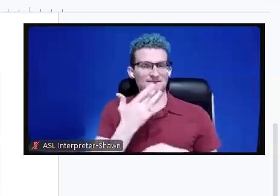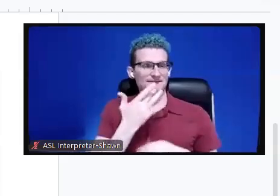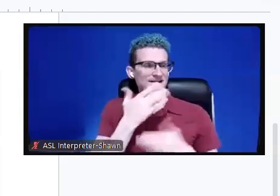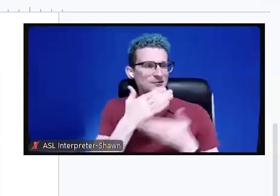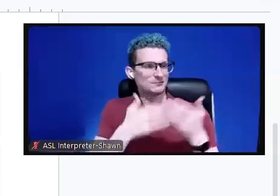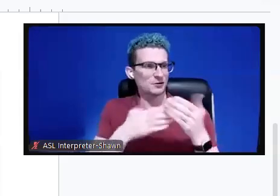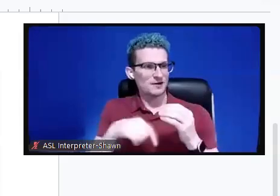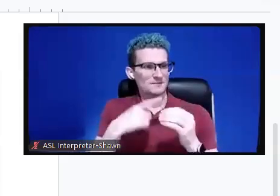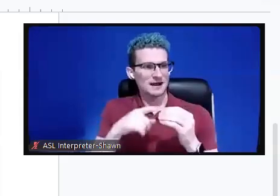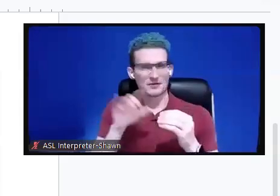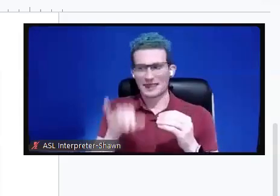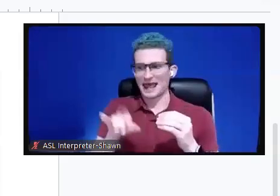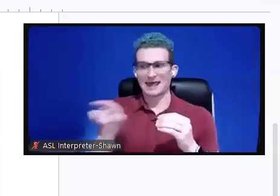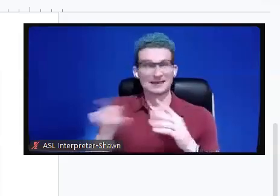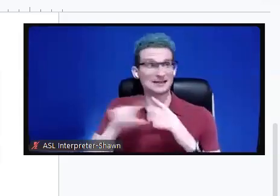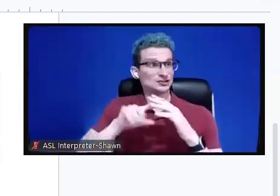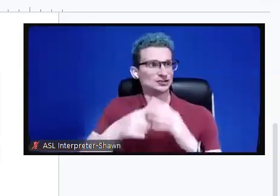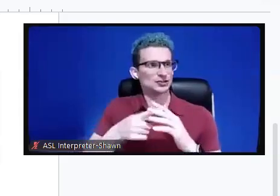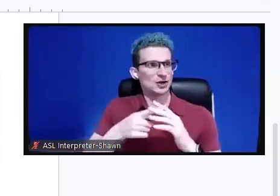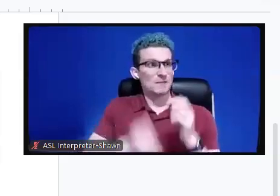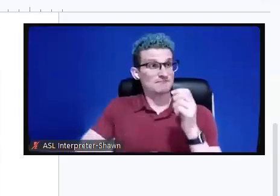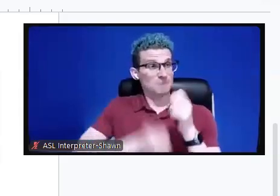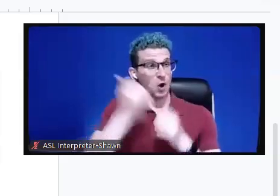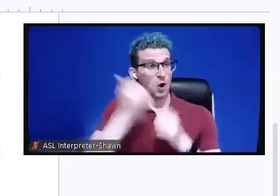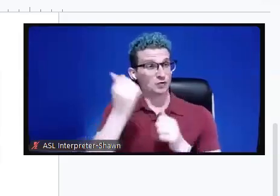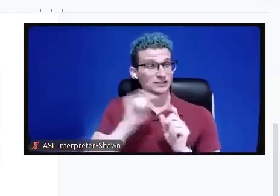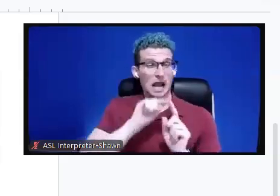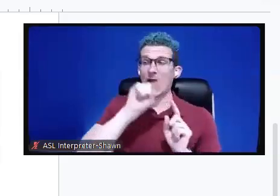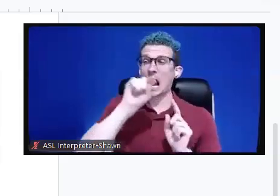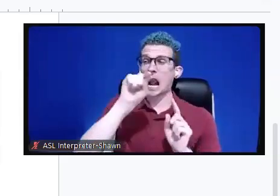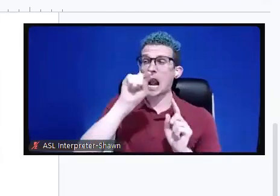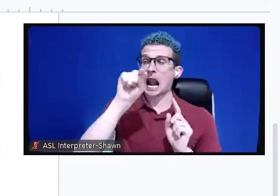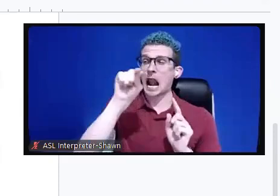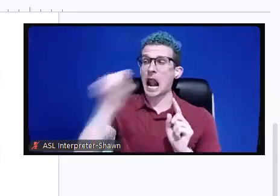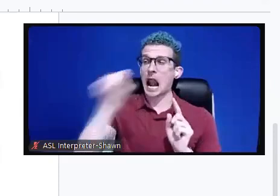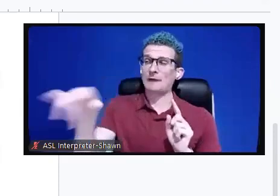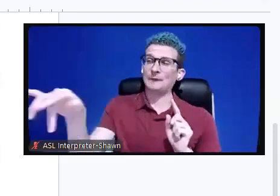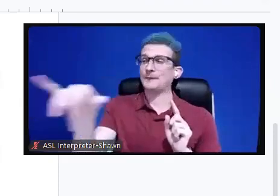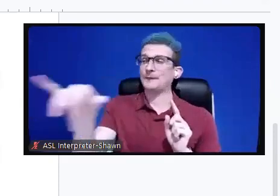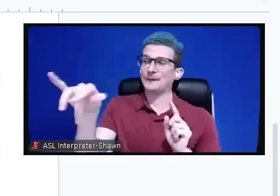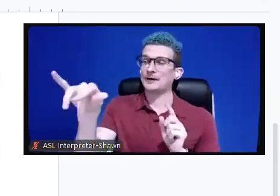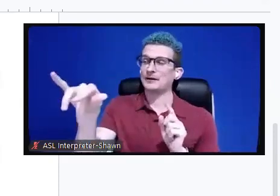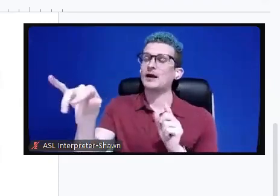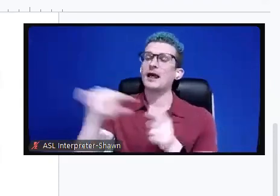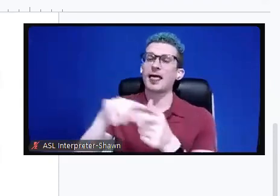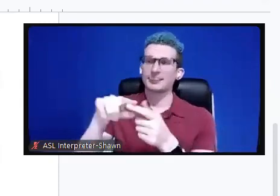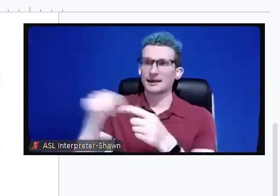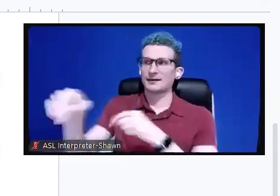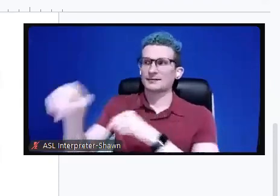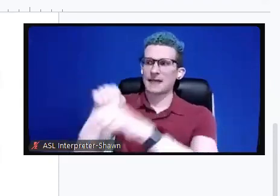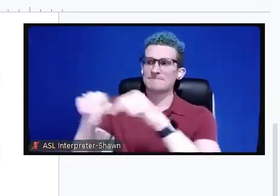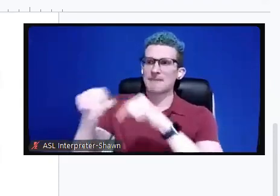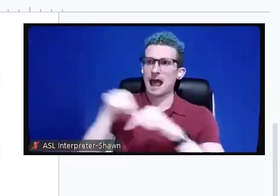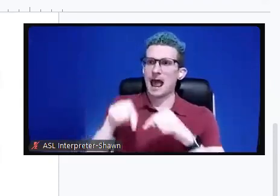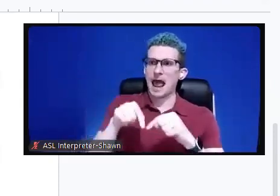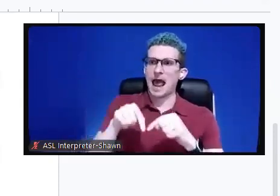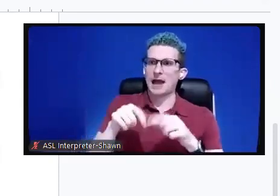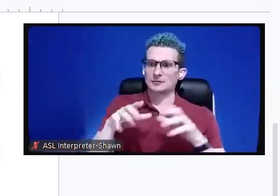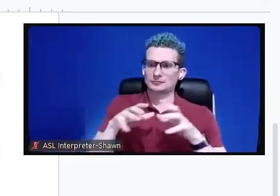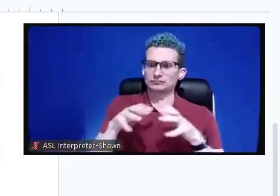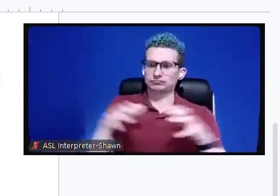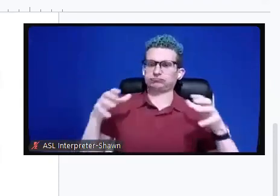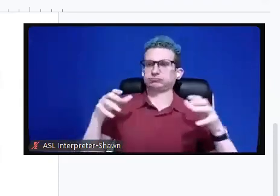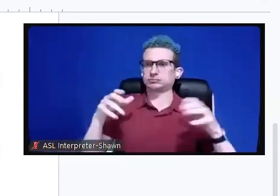and worked their way backwards to the most populated. And so that I know for instance, for a fact that that's how they're engaging in community